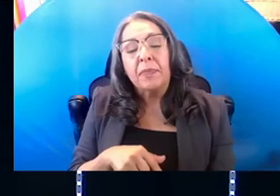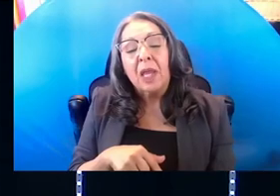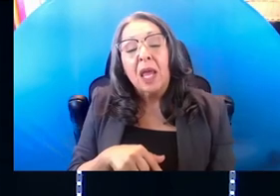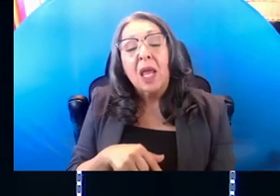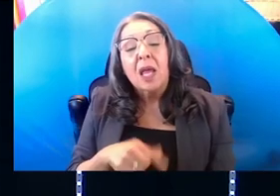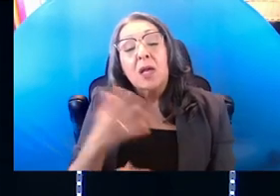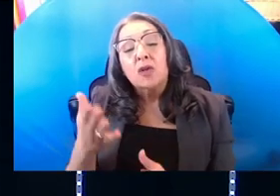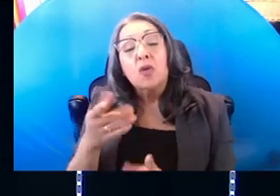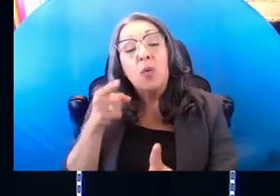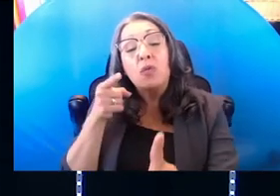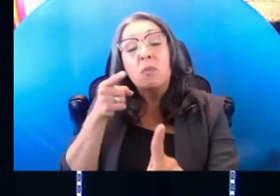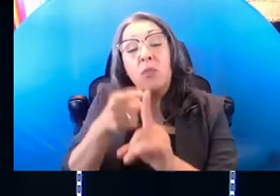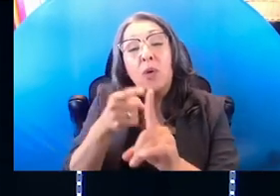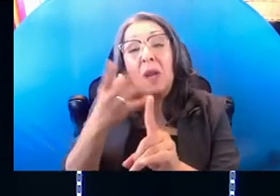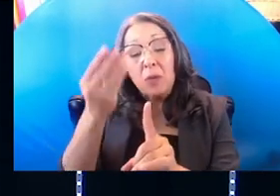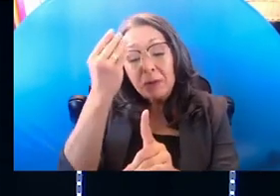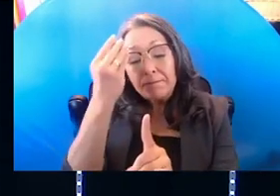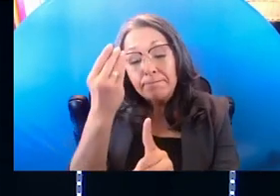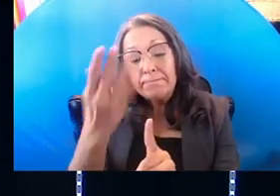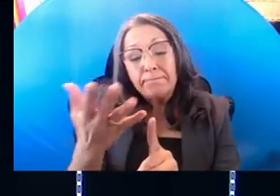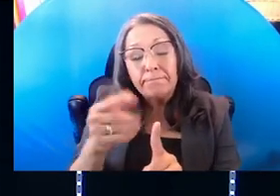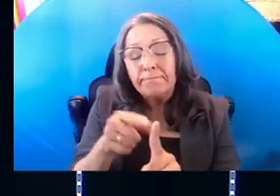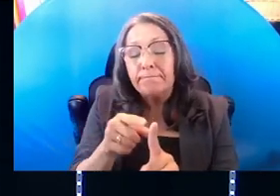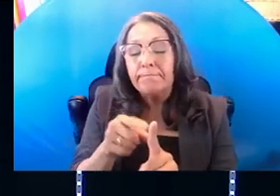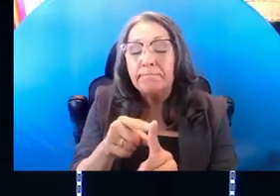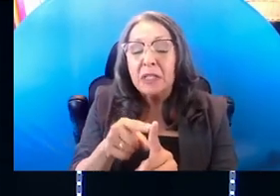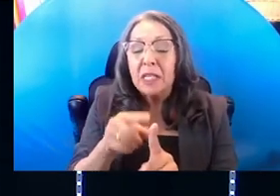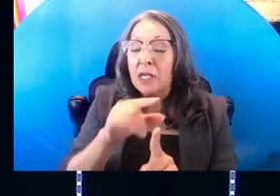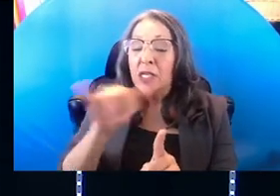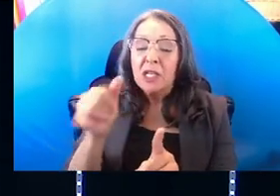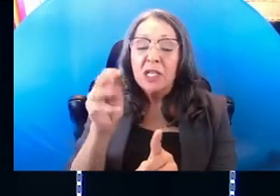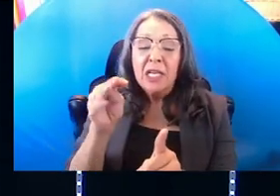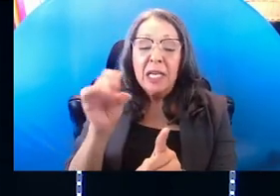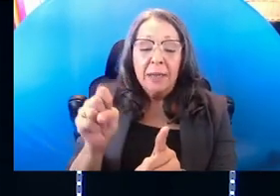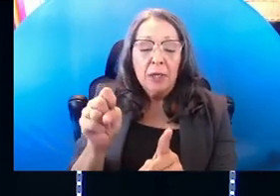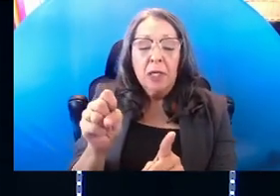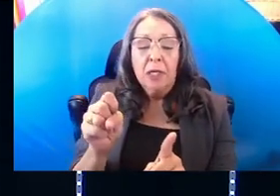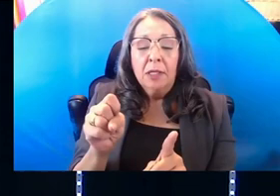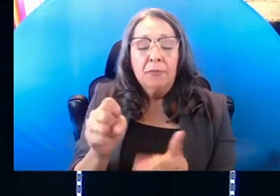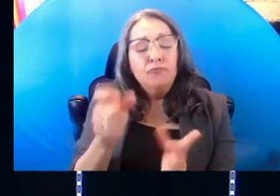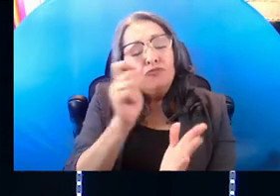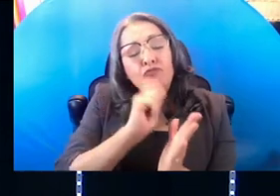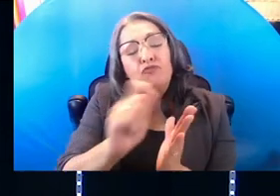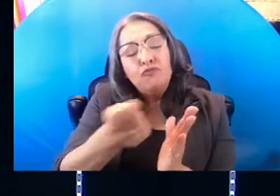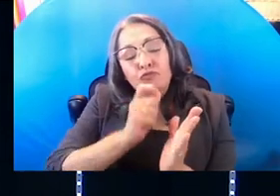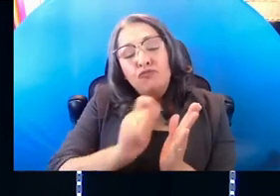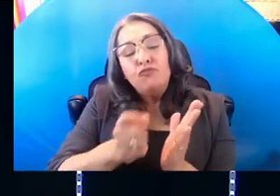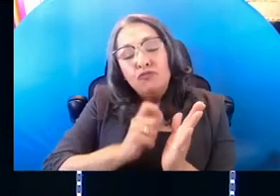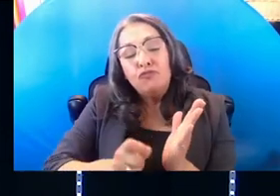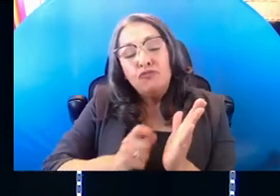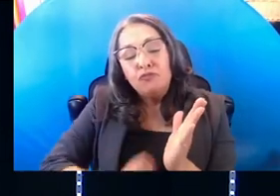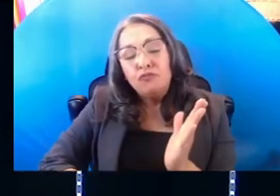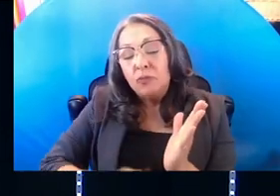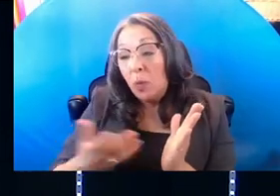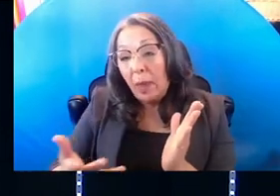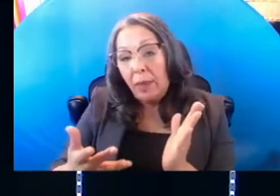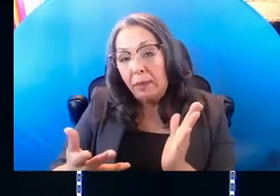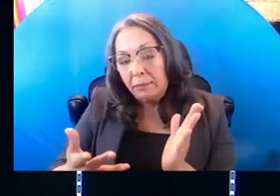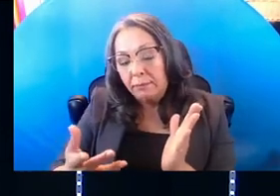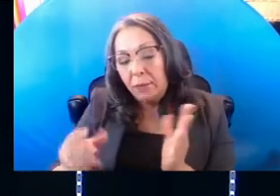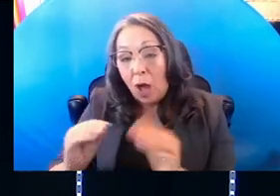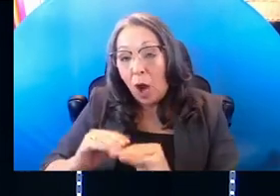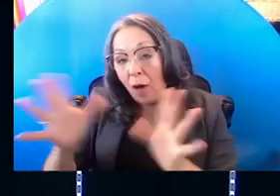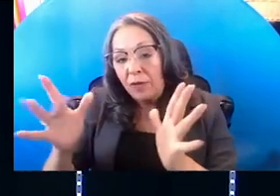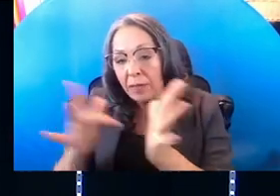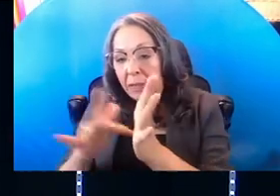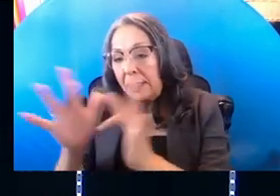to get from all this, though, is that when James is like writing this letter, there's obviously all of Scripture is just powerful. And